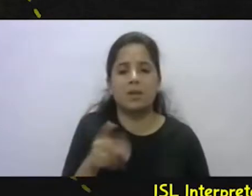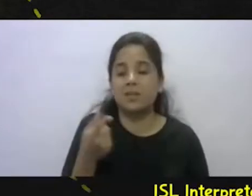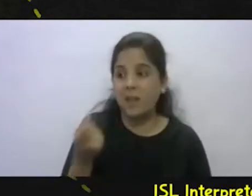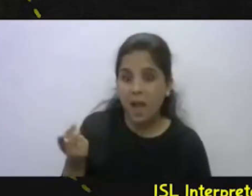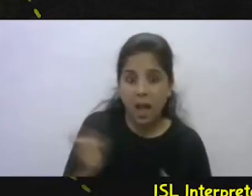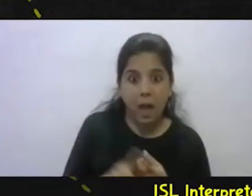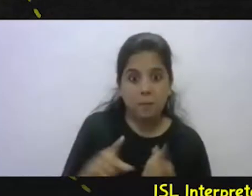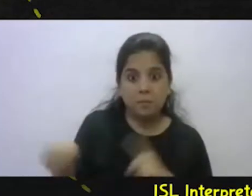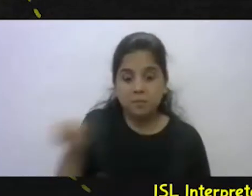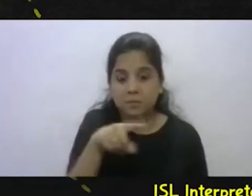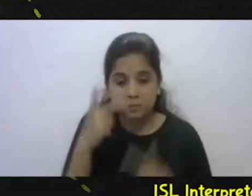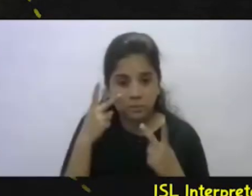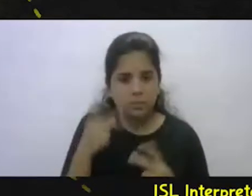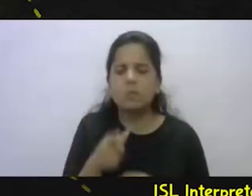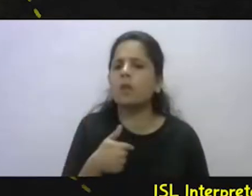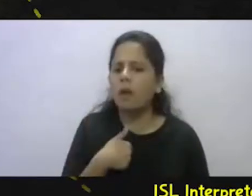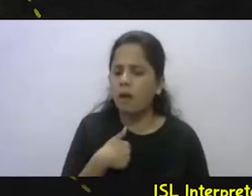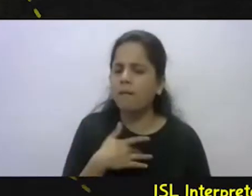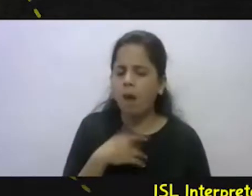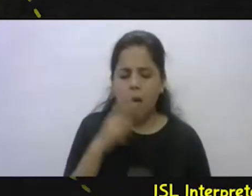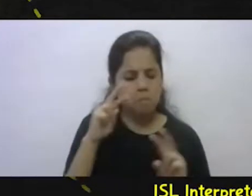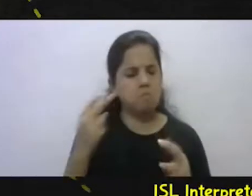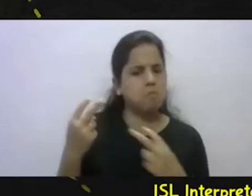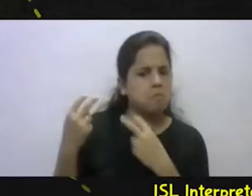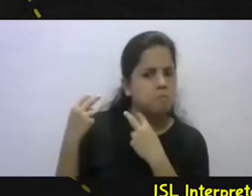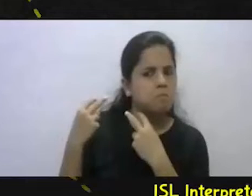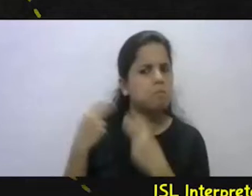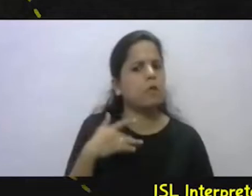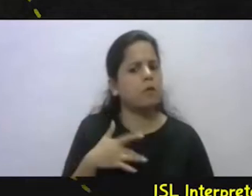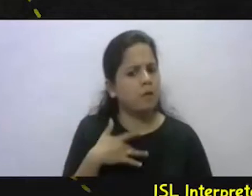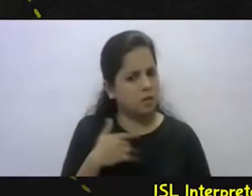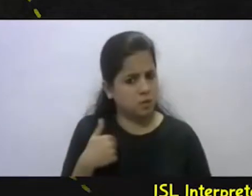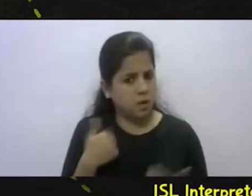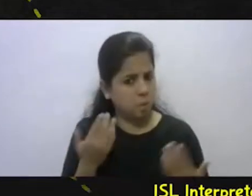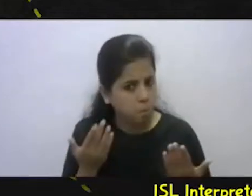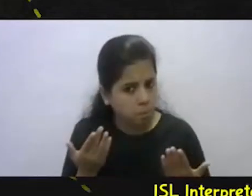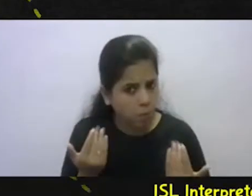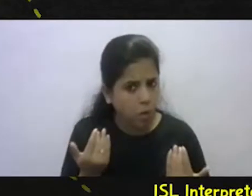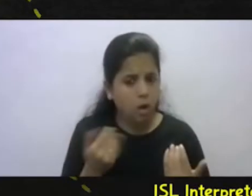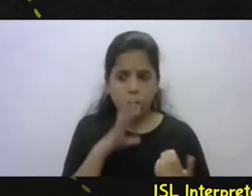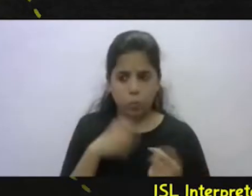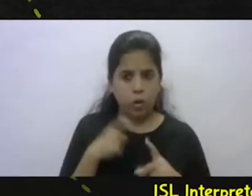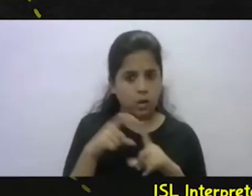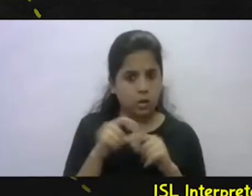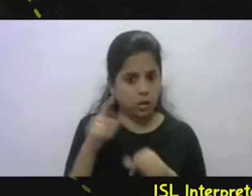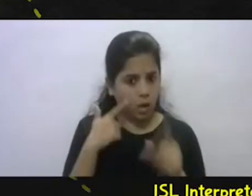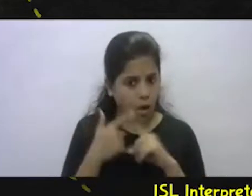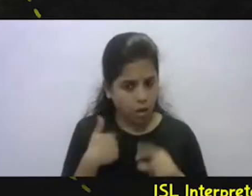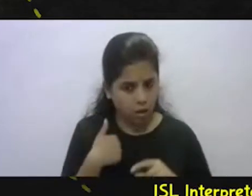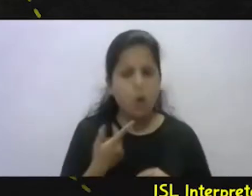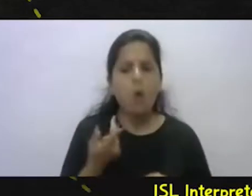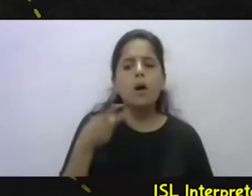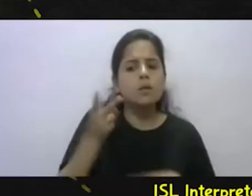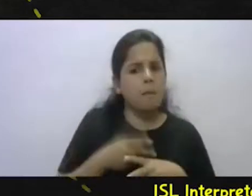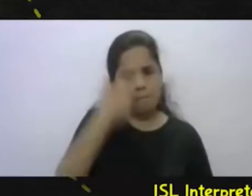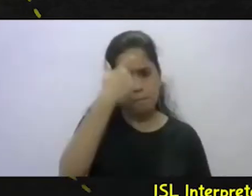happened, it was a moment for me to reflect that whether I was being a Dalit woman, whether I still was a person